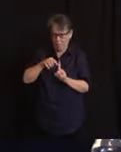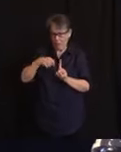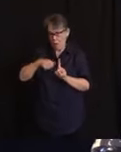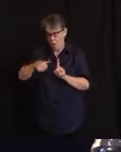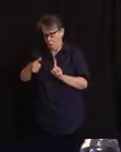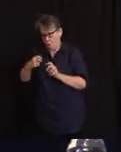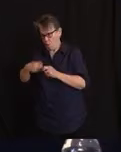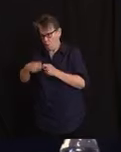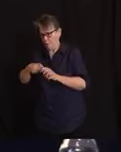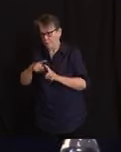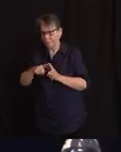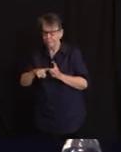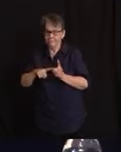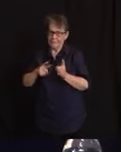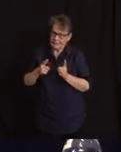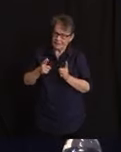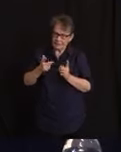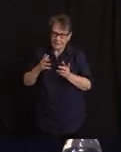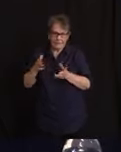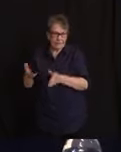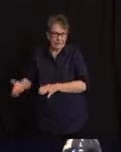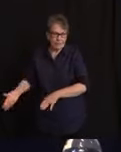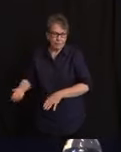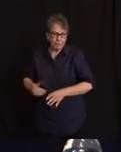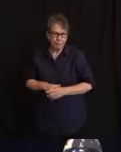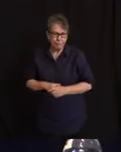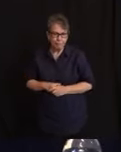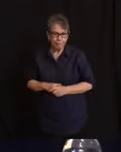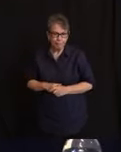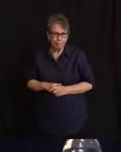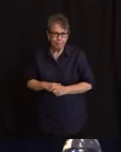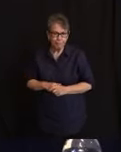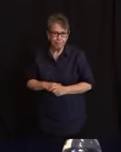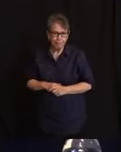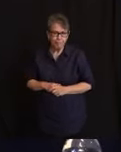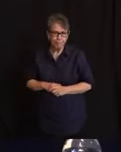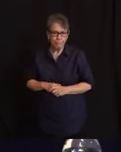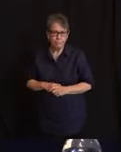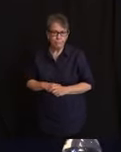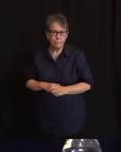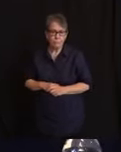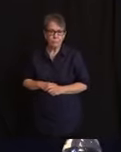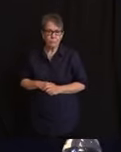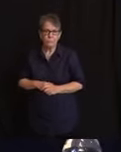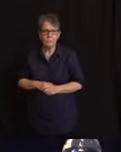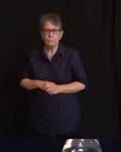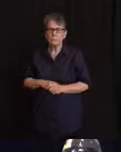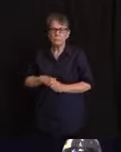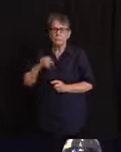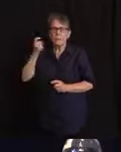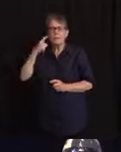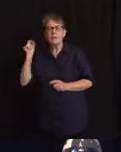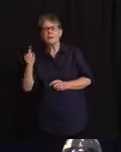go to Sam after this. To your point, more than one condition, if you add up the percentages,